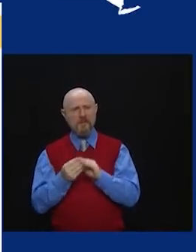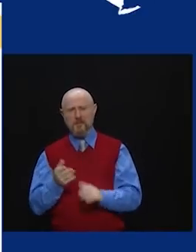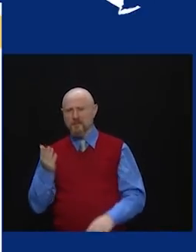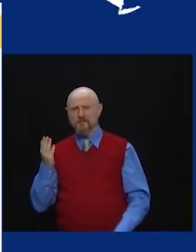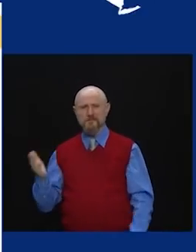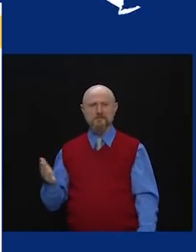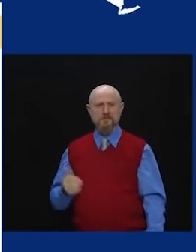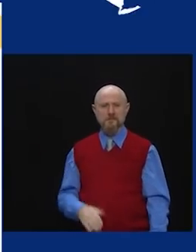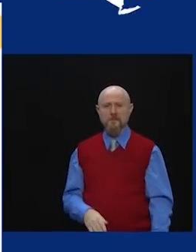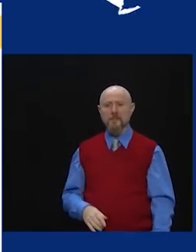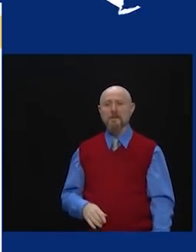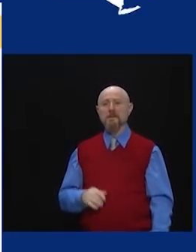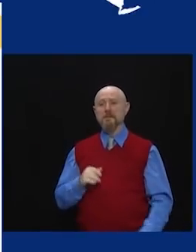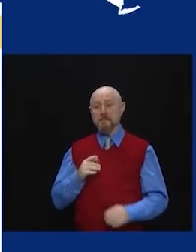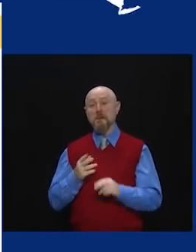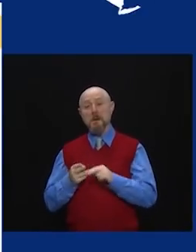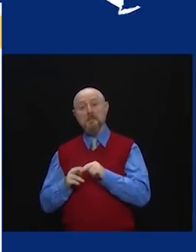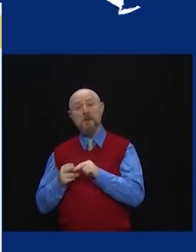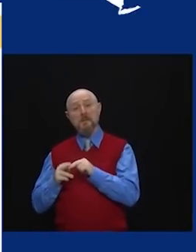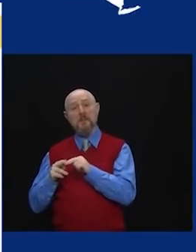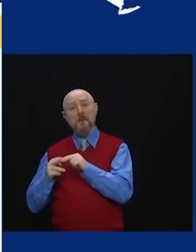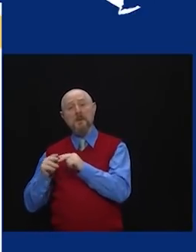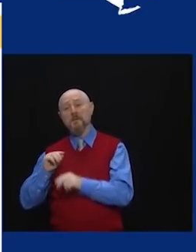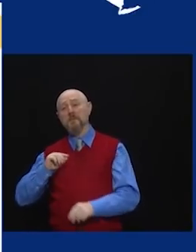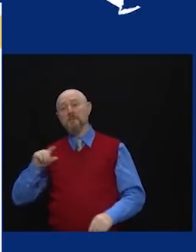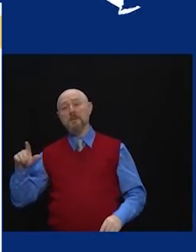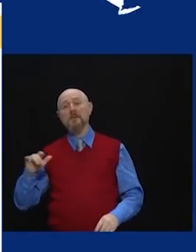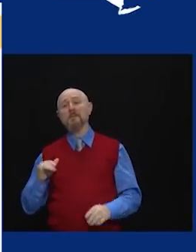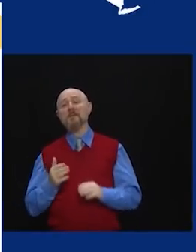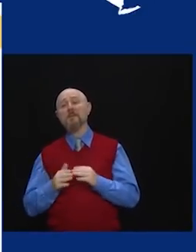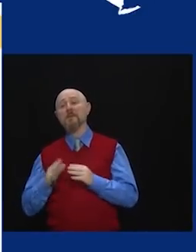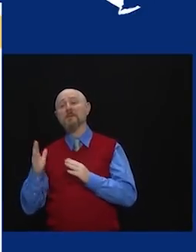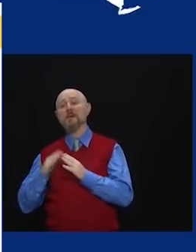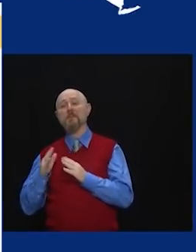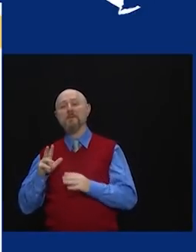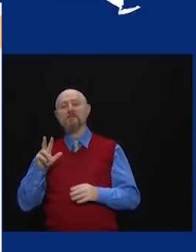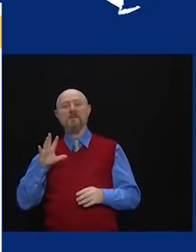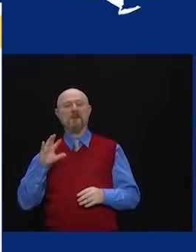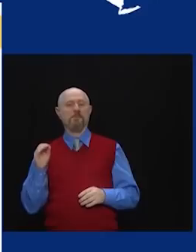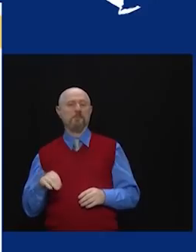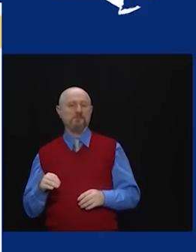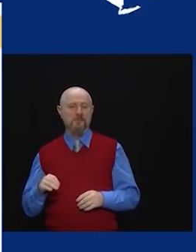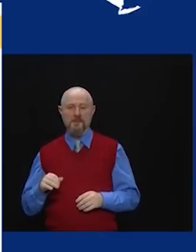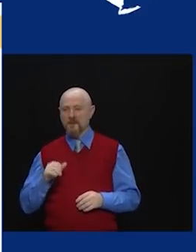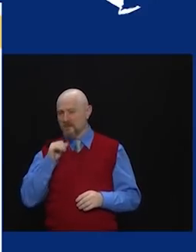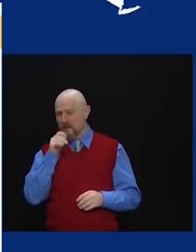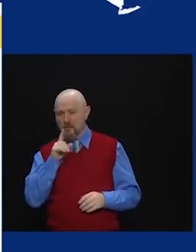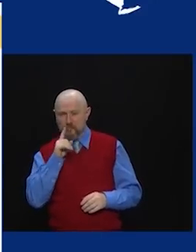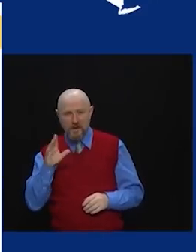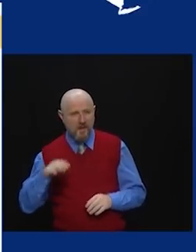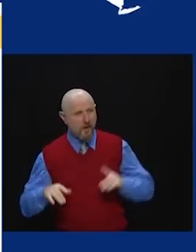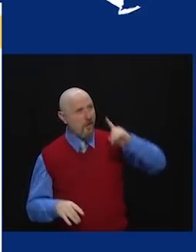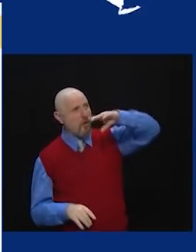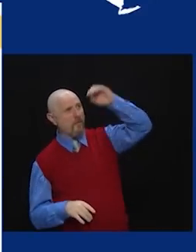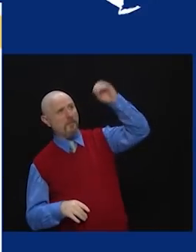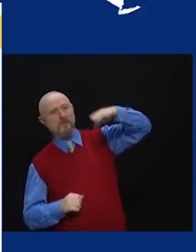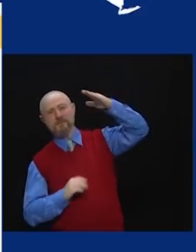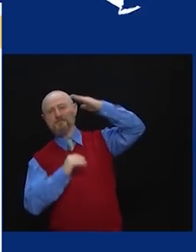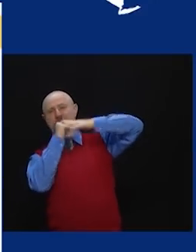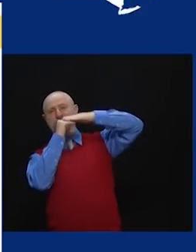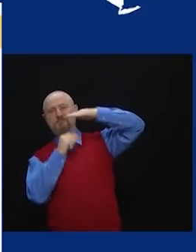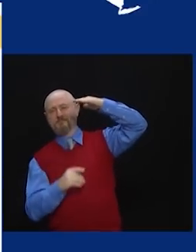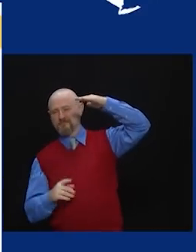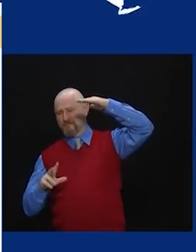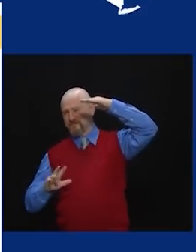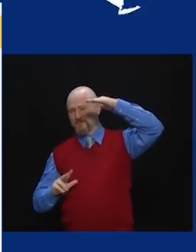trending upwards, but that top number is 35%. It is not 100%. So we need to focus on vaccinations for 5 to